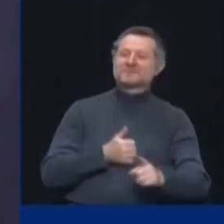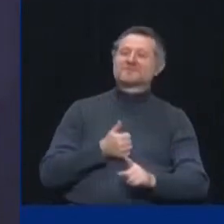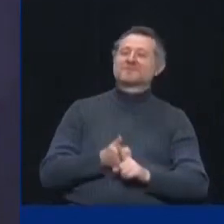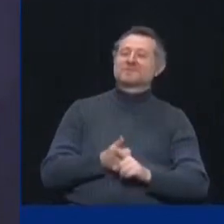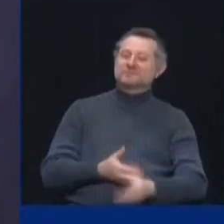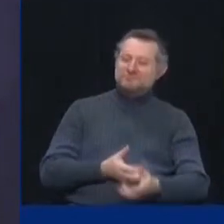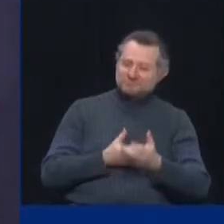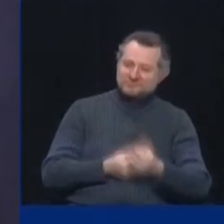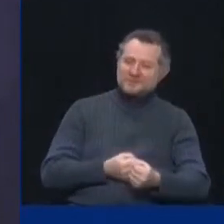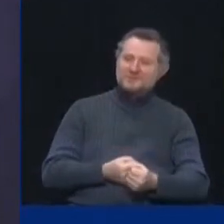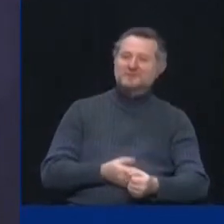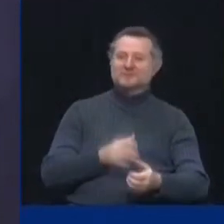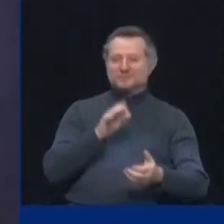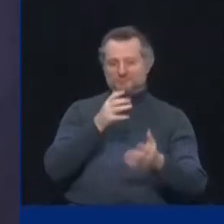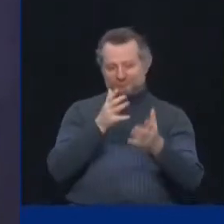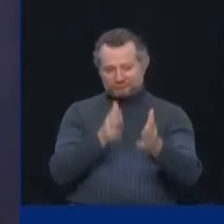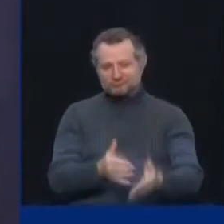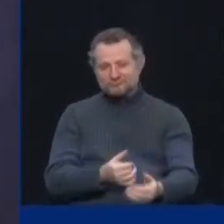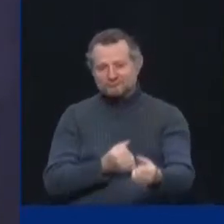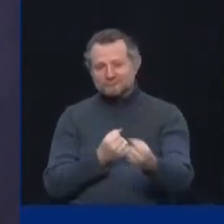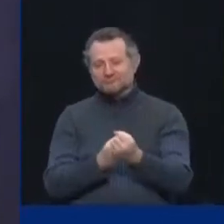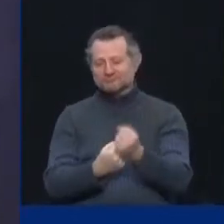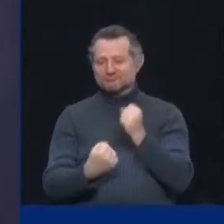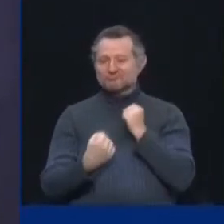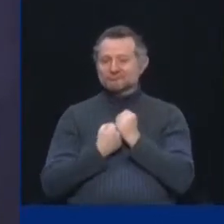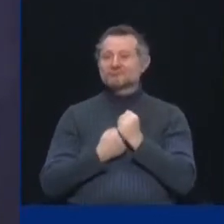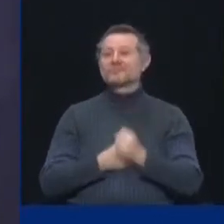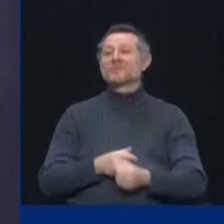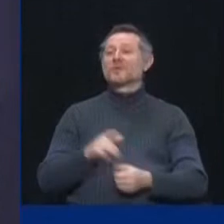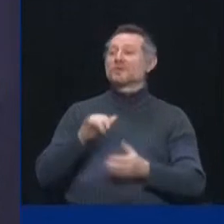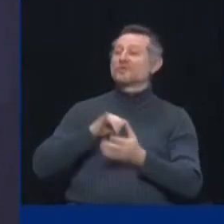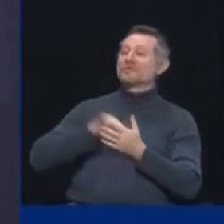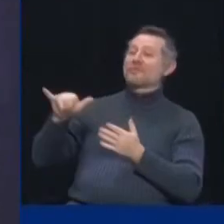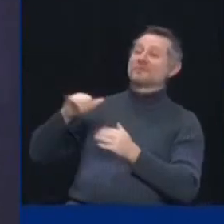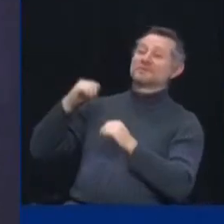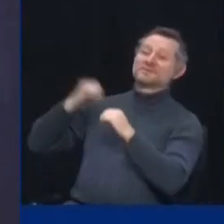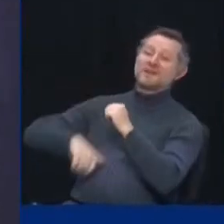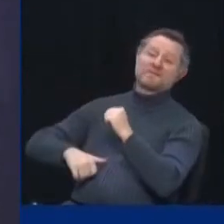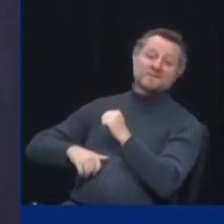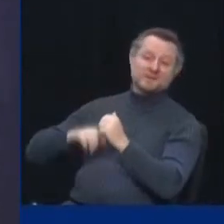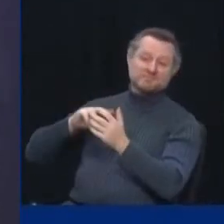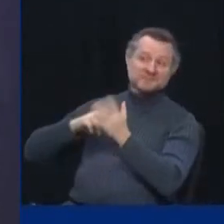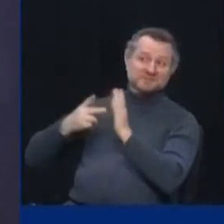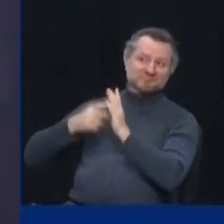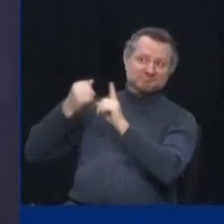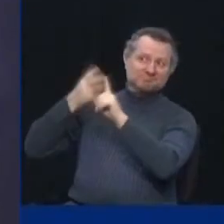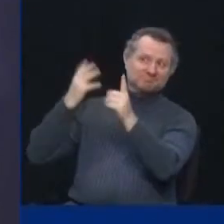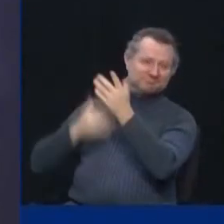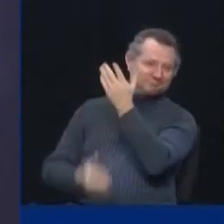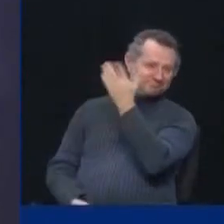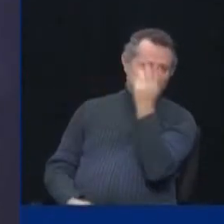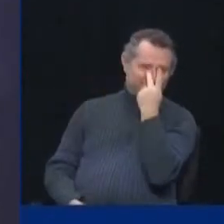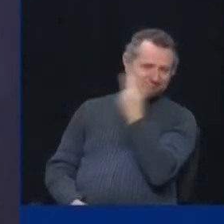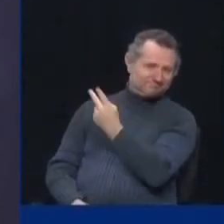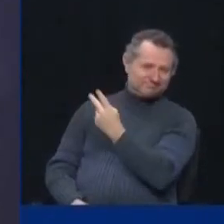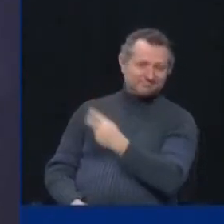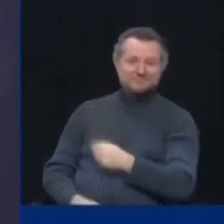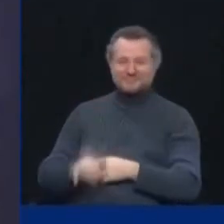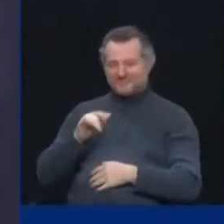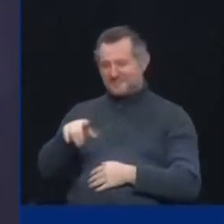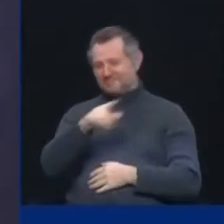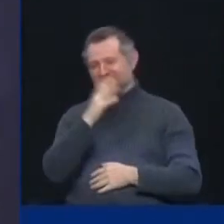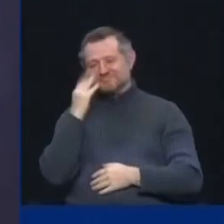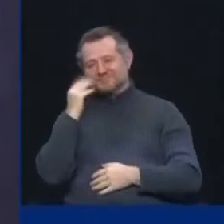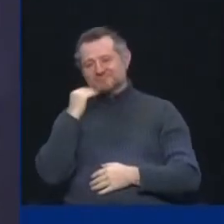other. That's what New York tough means. We went through a hard time. We'll get through it. How do you